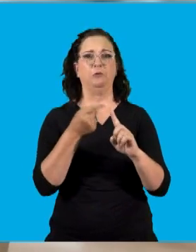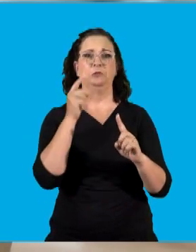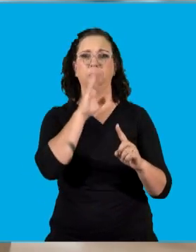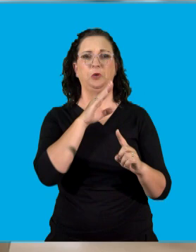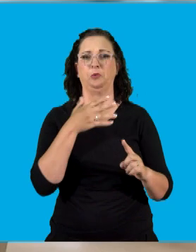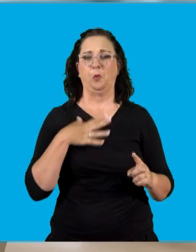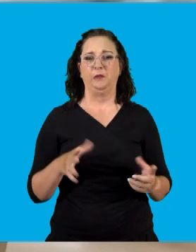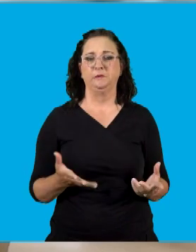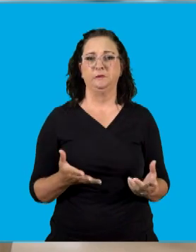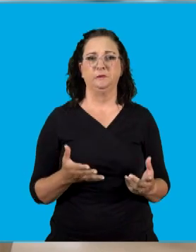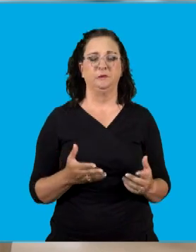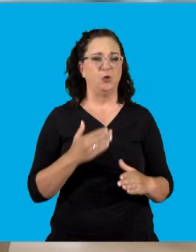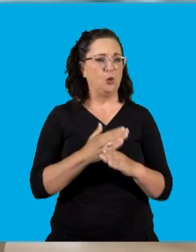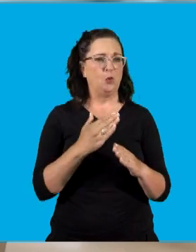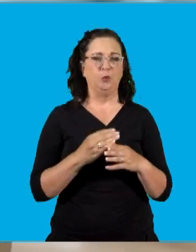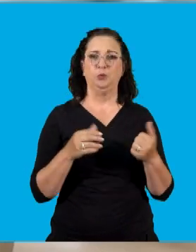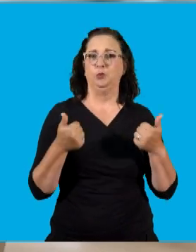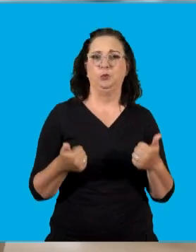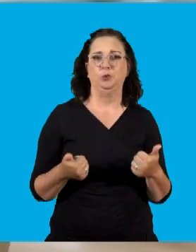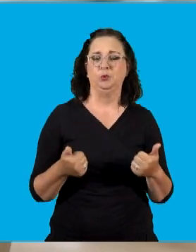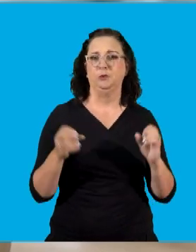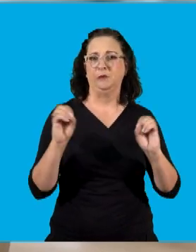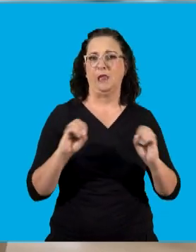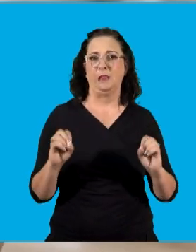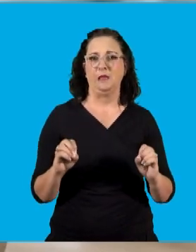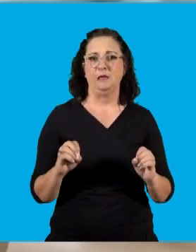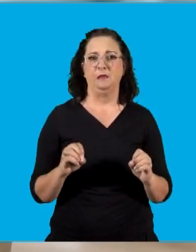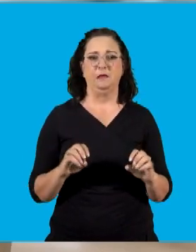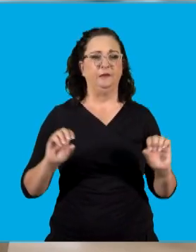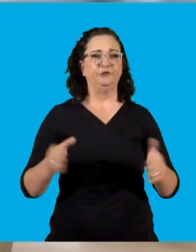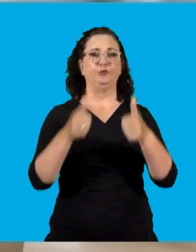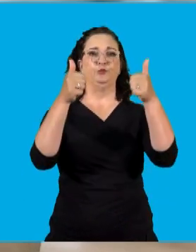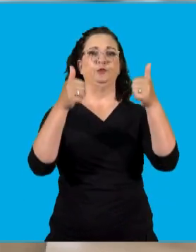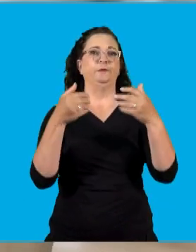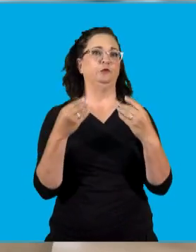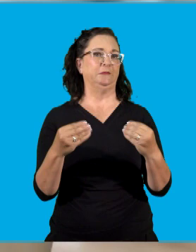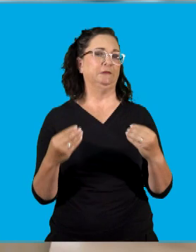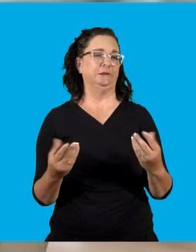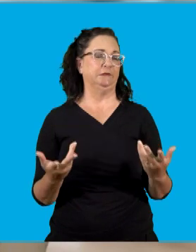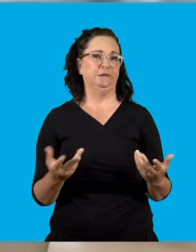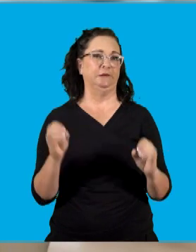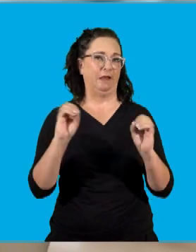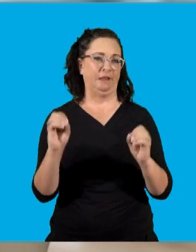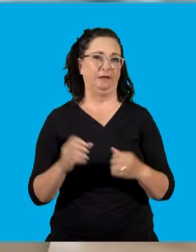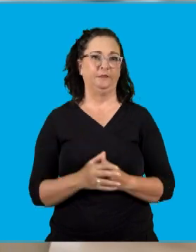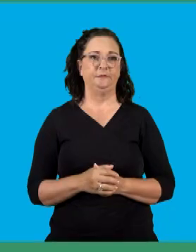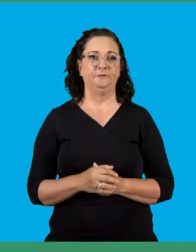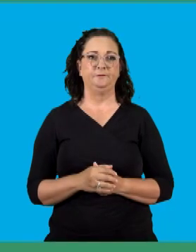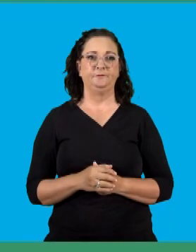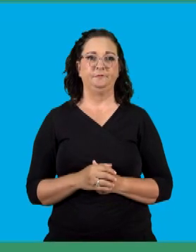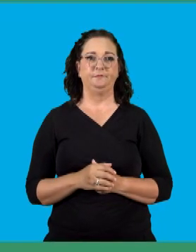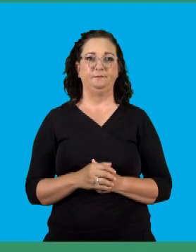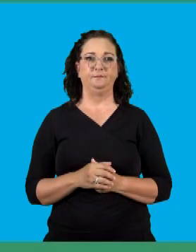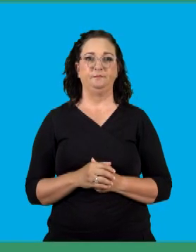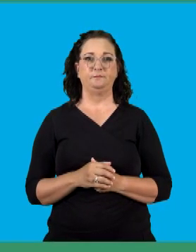different reasons. They are unproductive. They are not contributing to the success of the business.